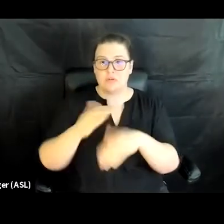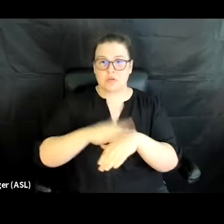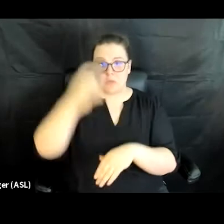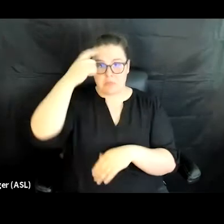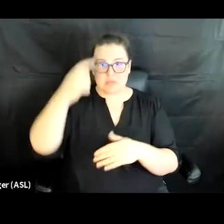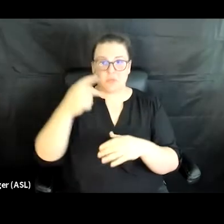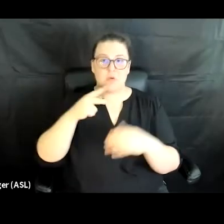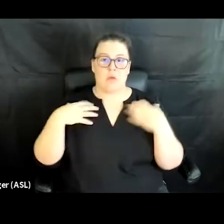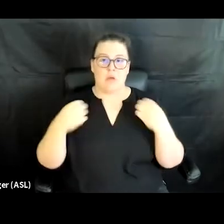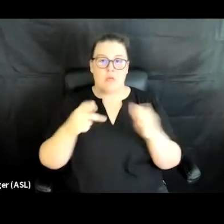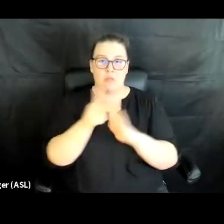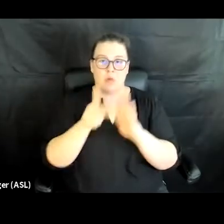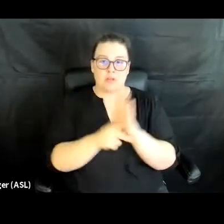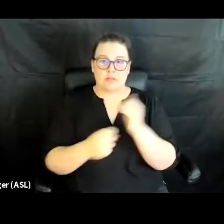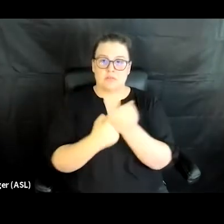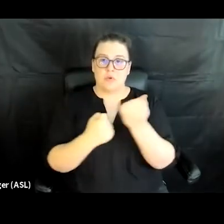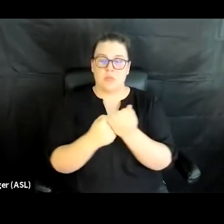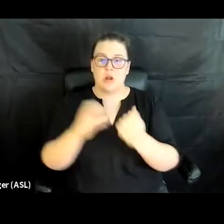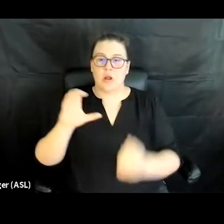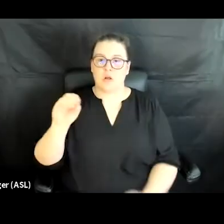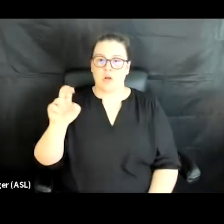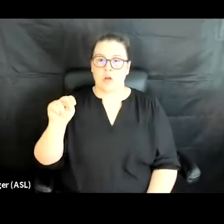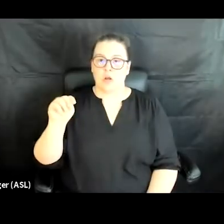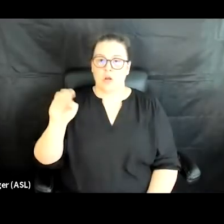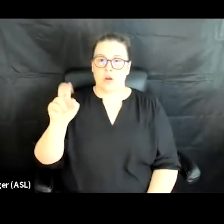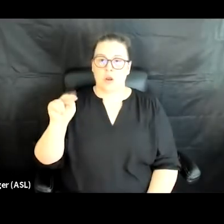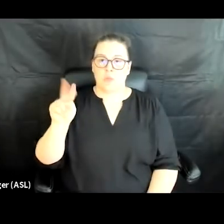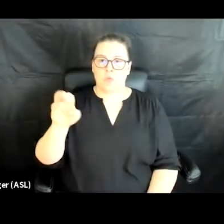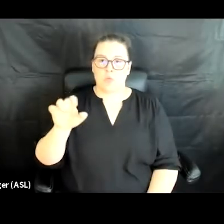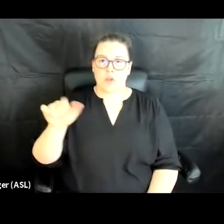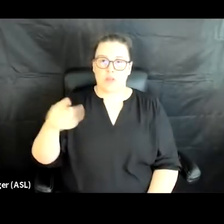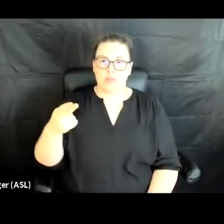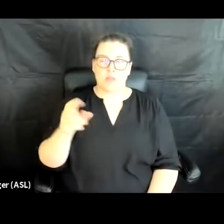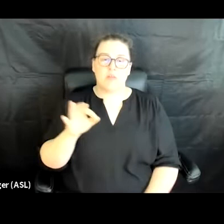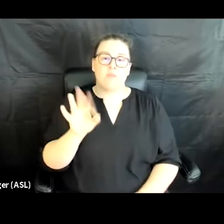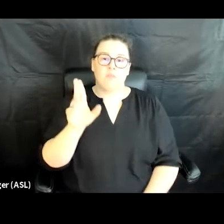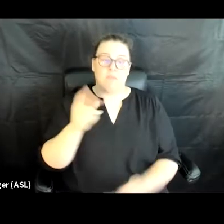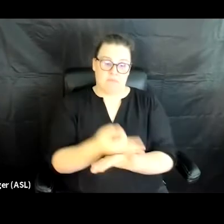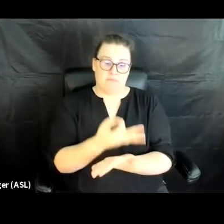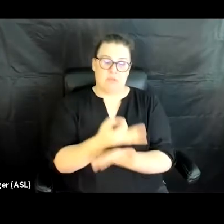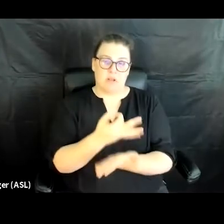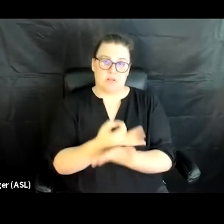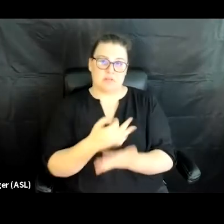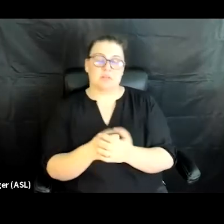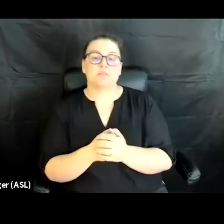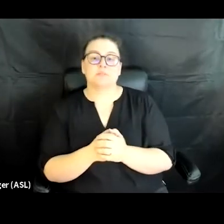supported by the Commonwealth Fund that produced a mental health resource guide for state policymakers.